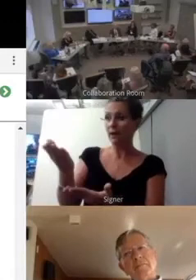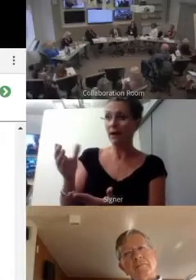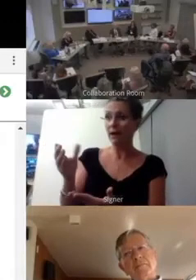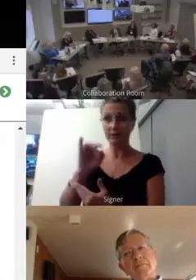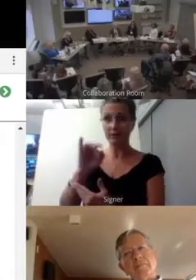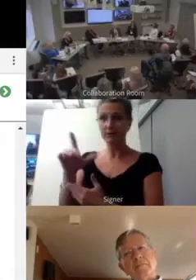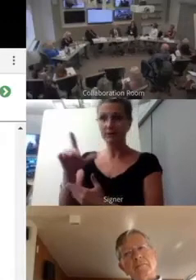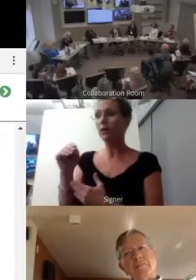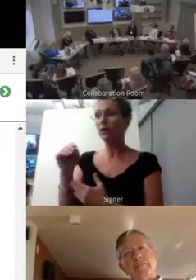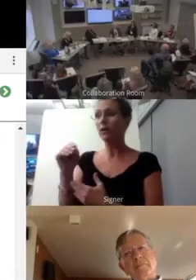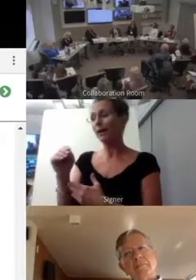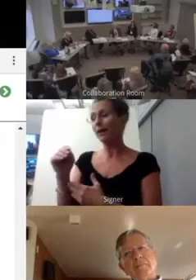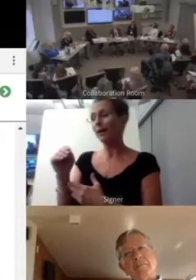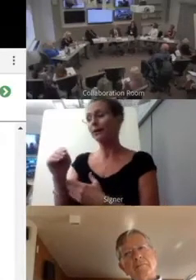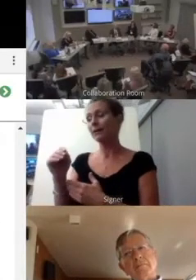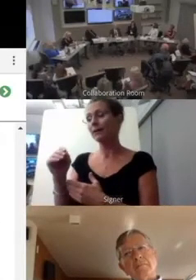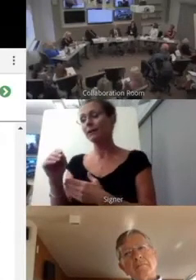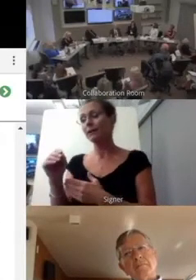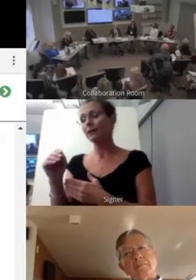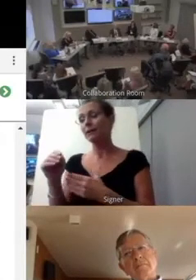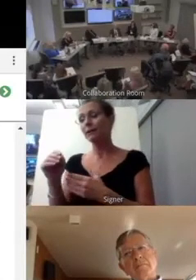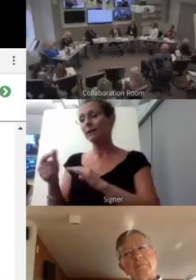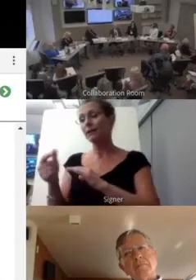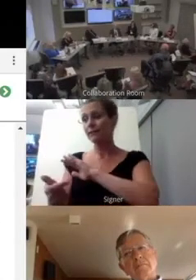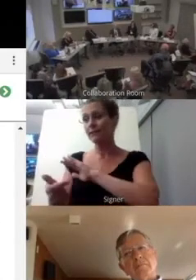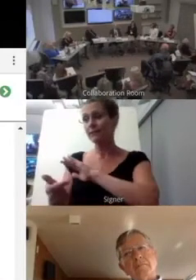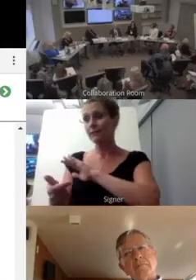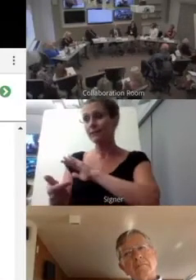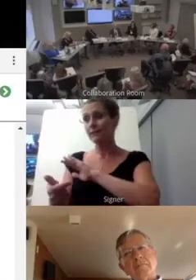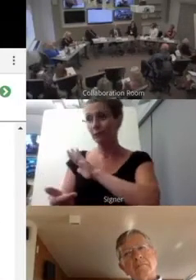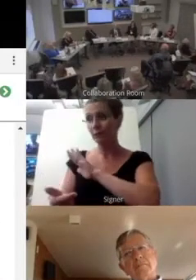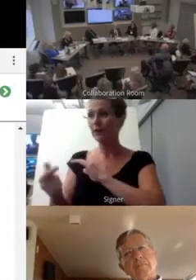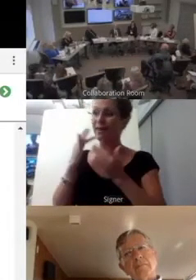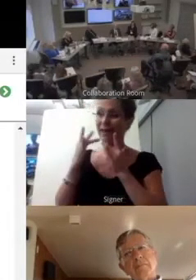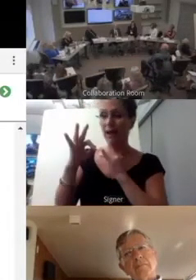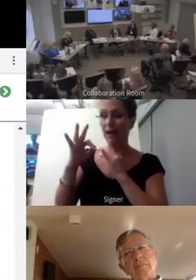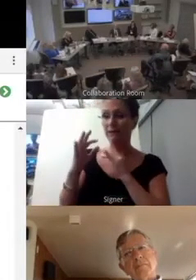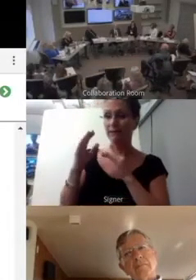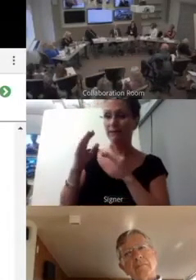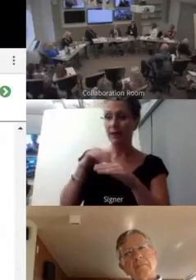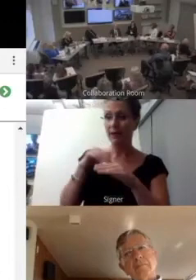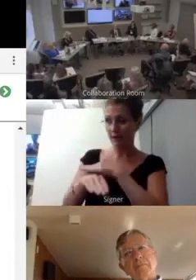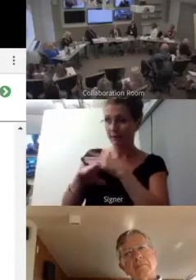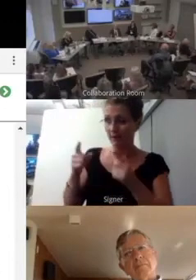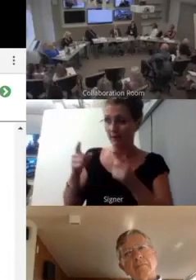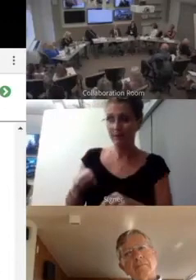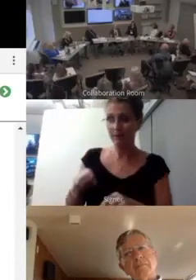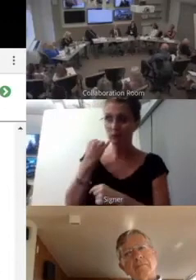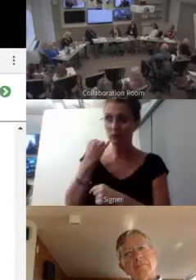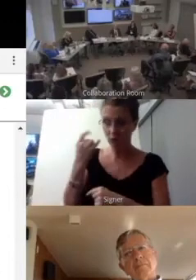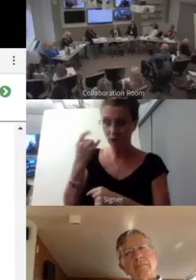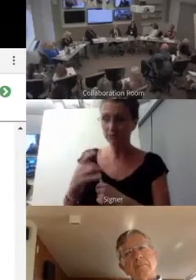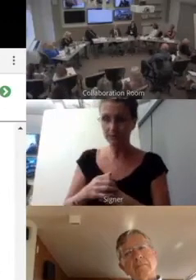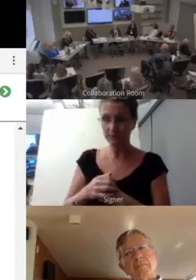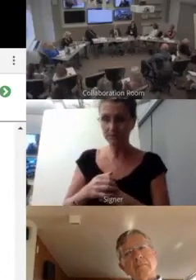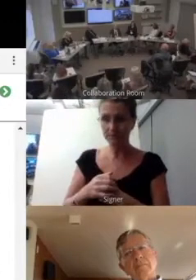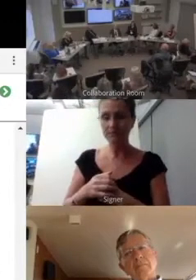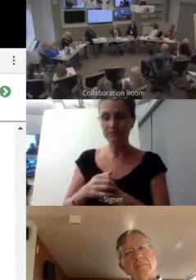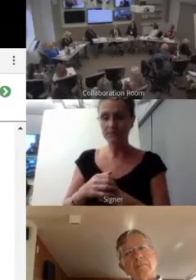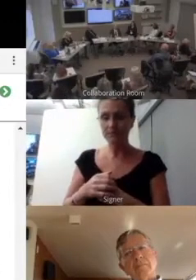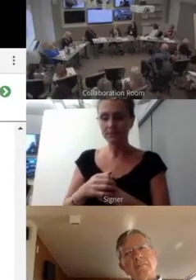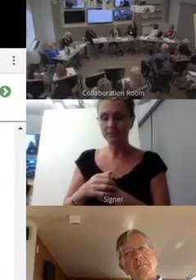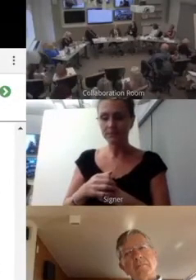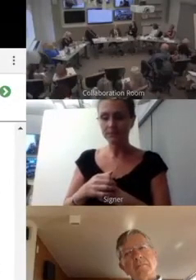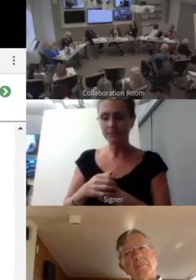cases of lack of accessibility and discrimination. We also have established 2